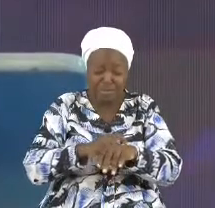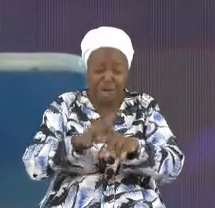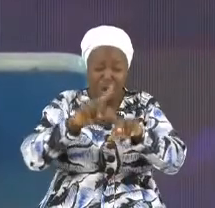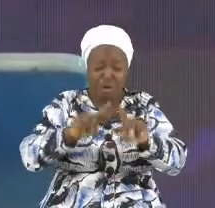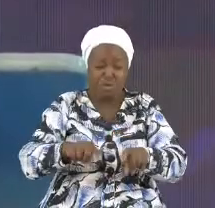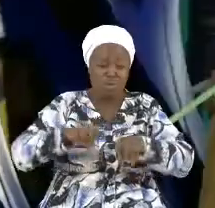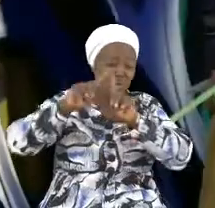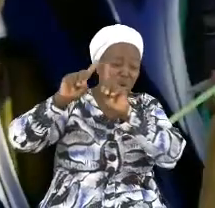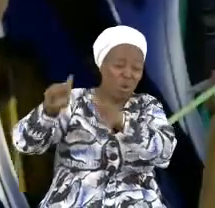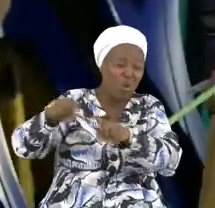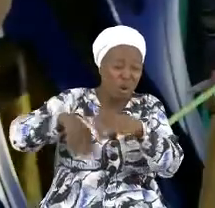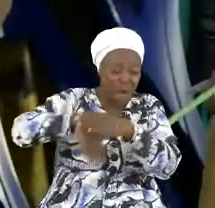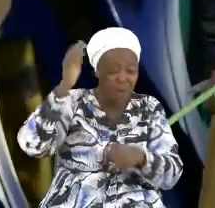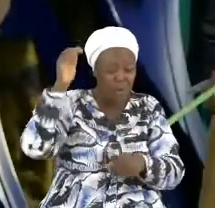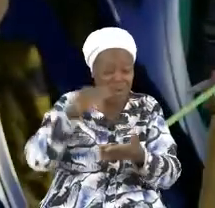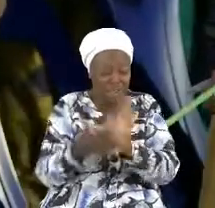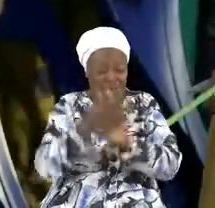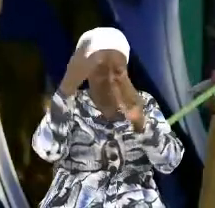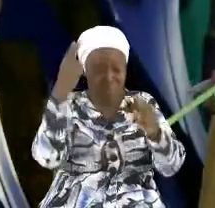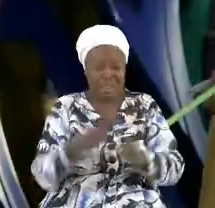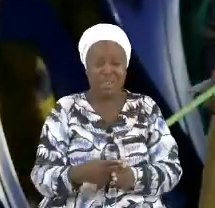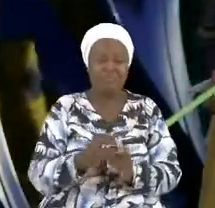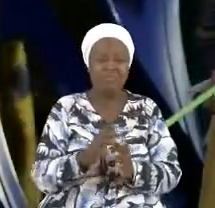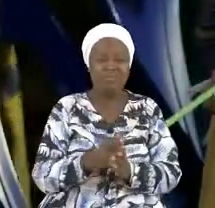Jesus' name.